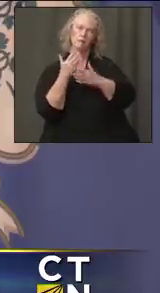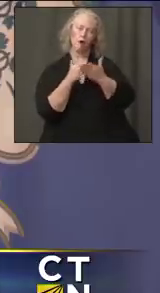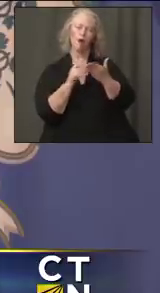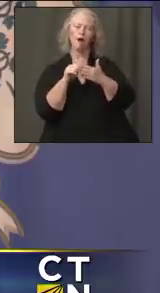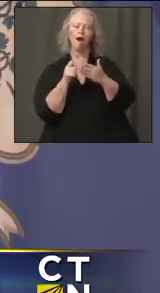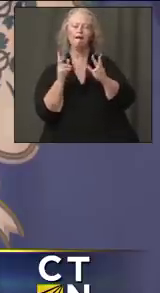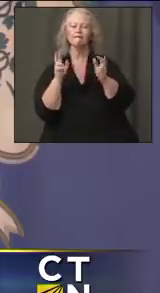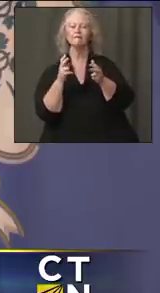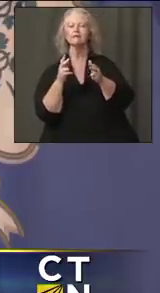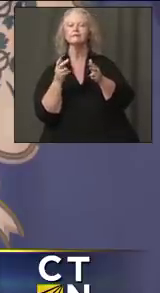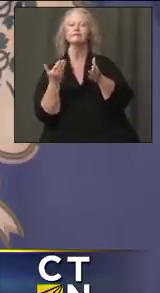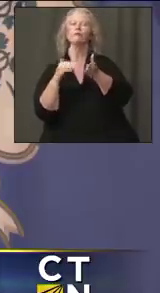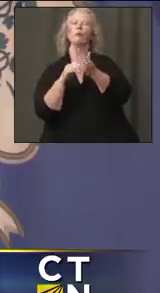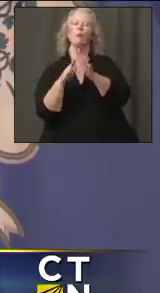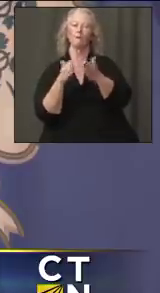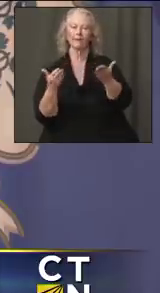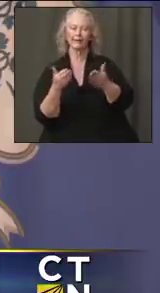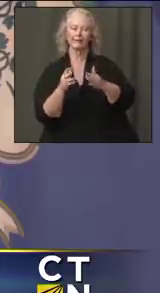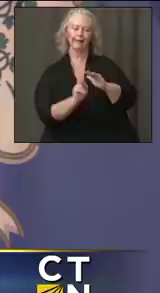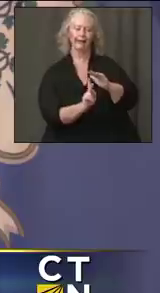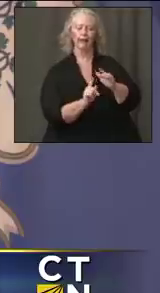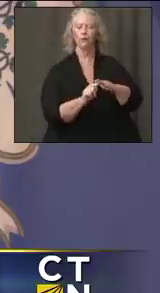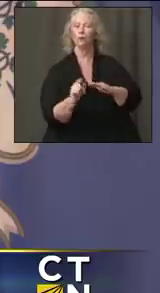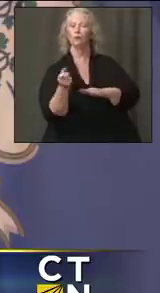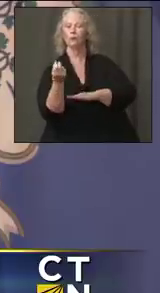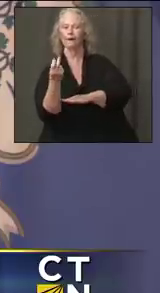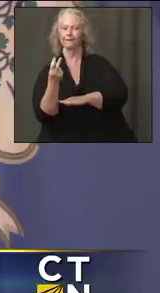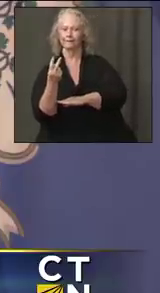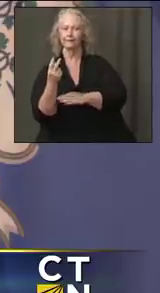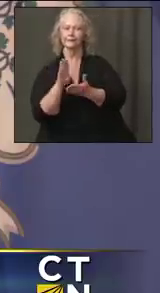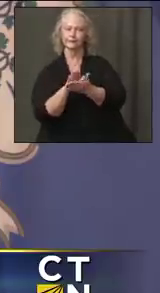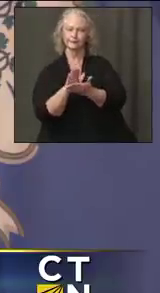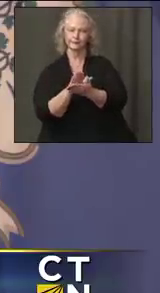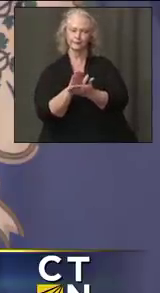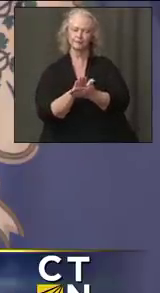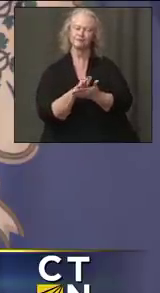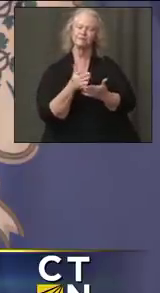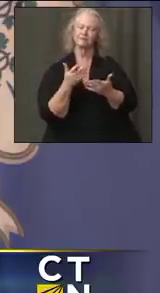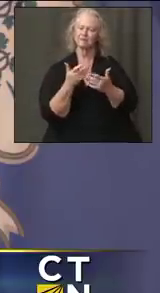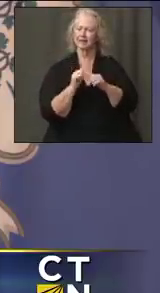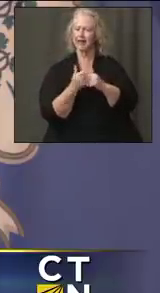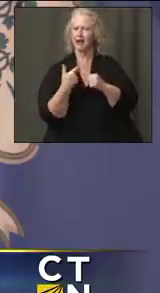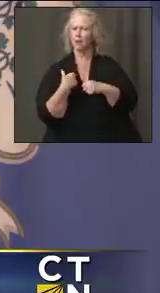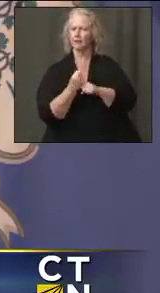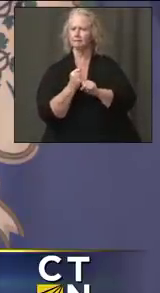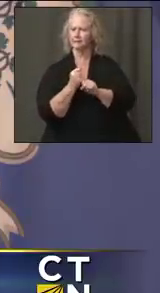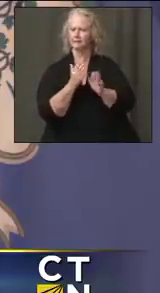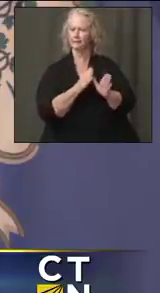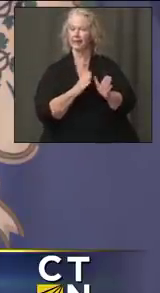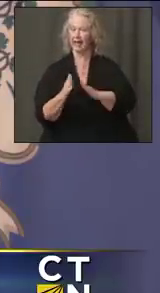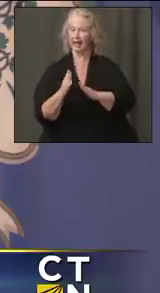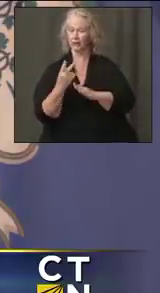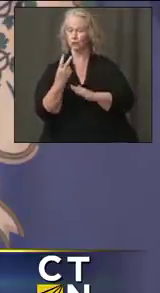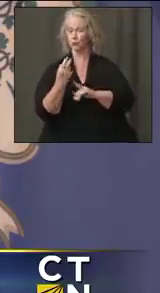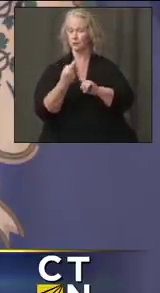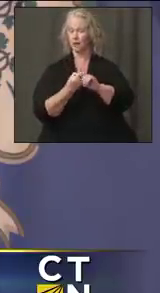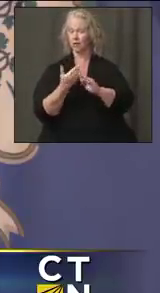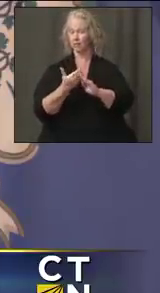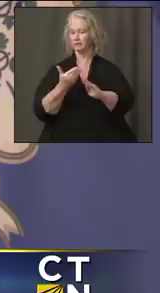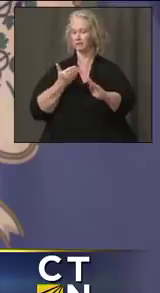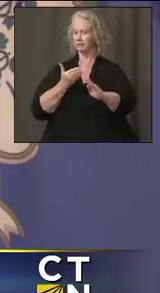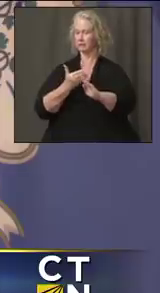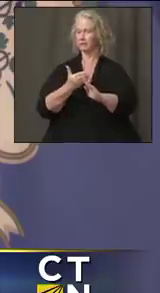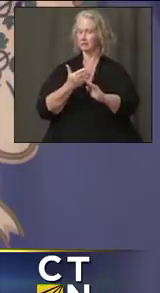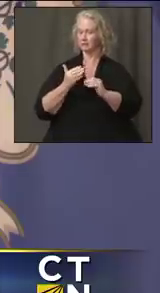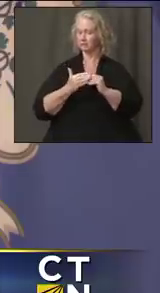reopening K through 12. And reopening K through 12, making plans a good 2 months in advance. And we've